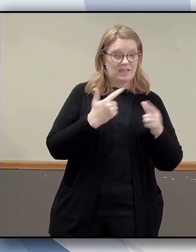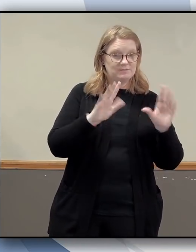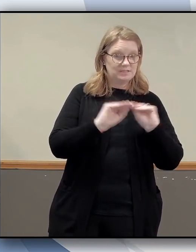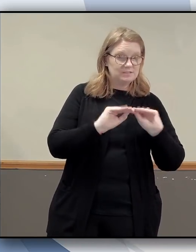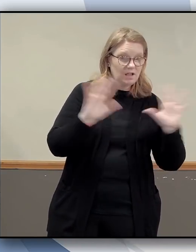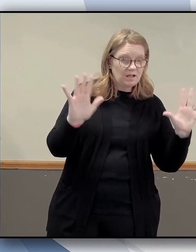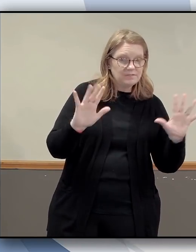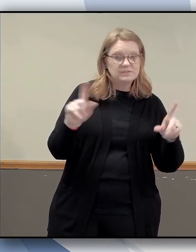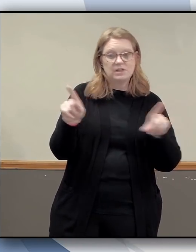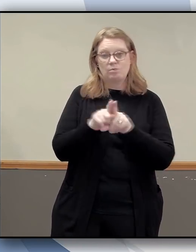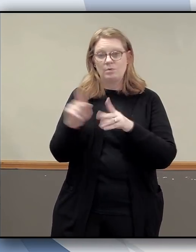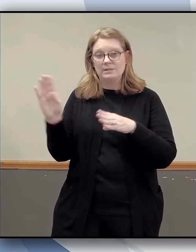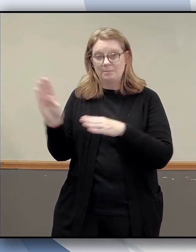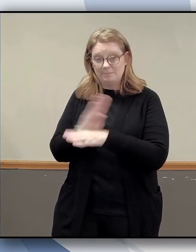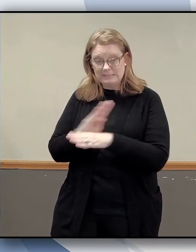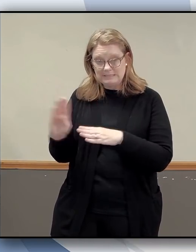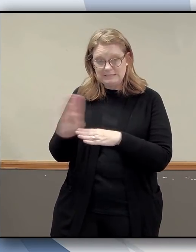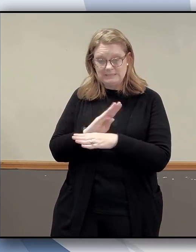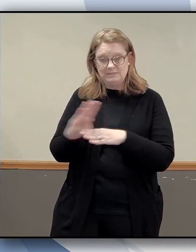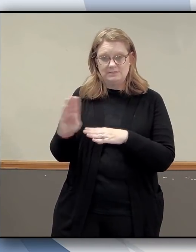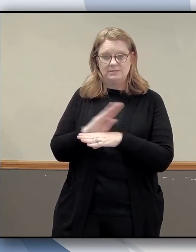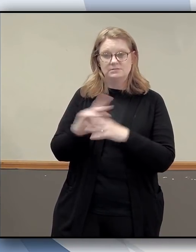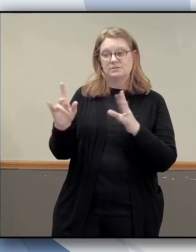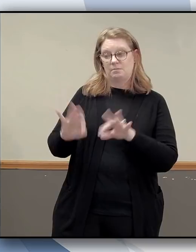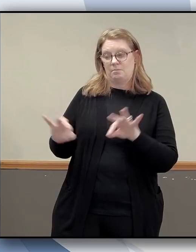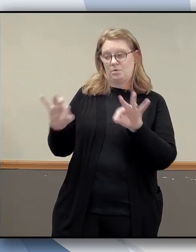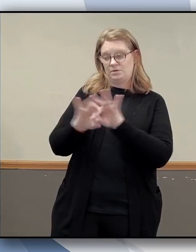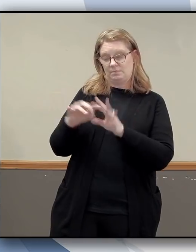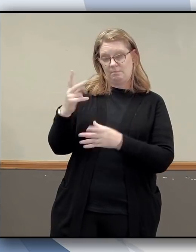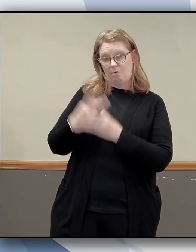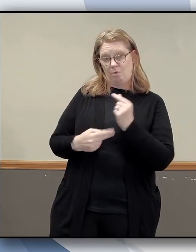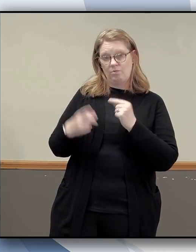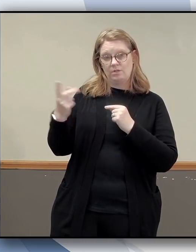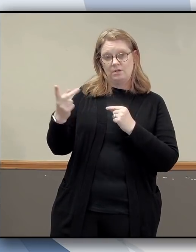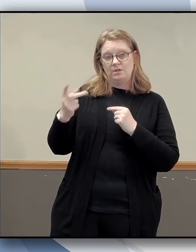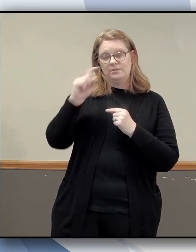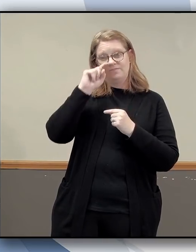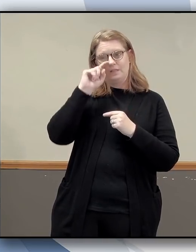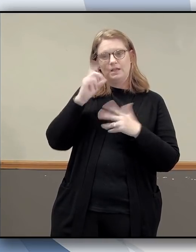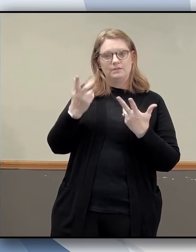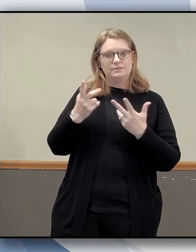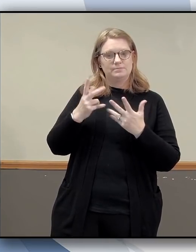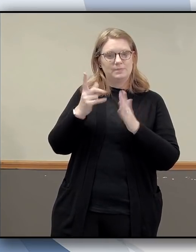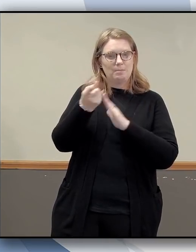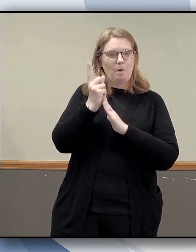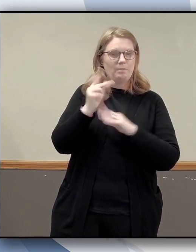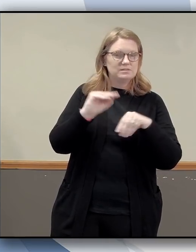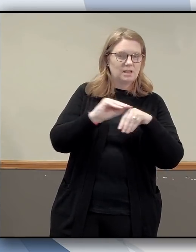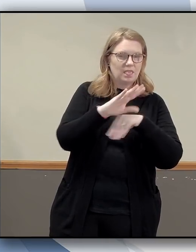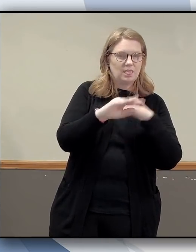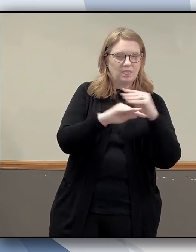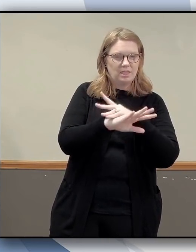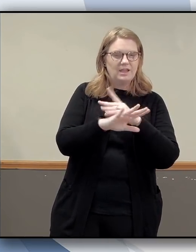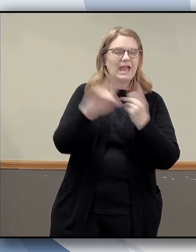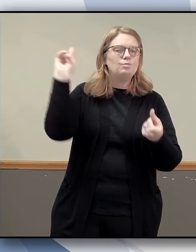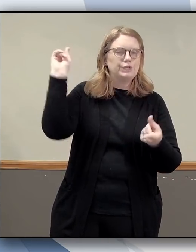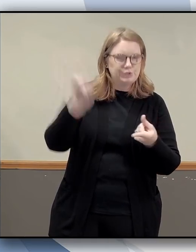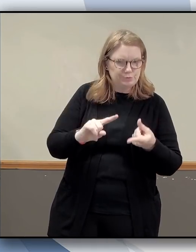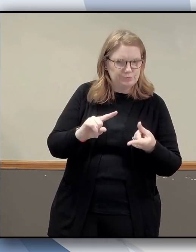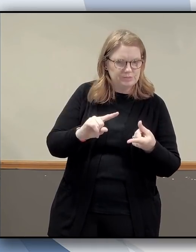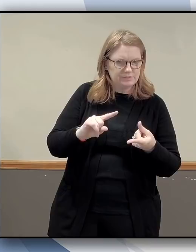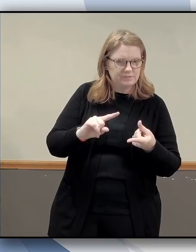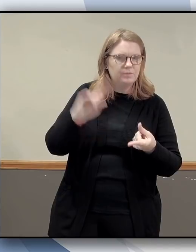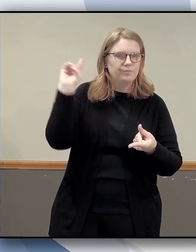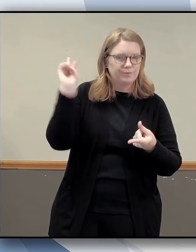with livelihoods, the key to both of these is decreasing transmissible moments. Keep that in mind when we're